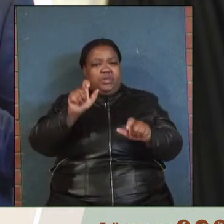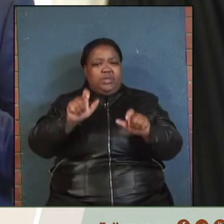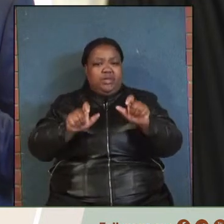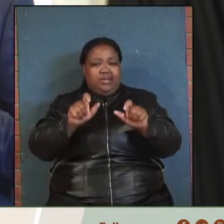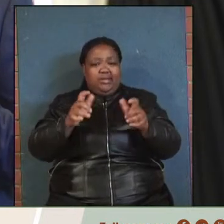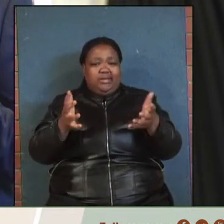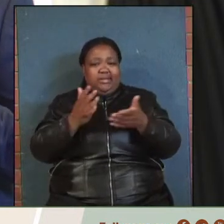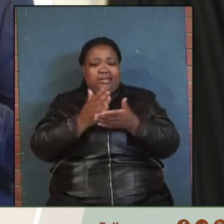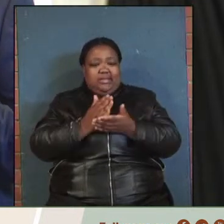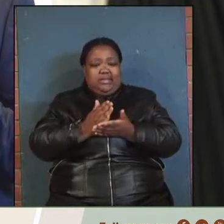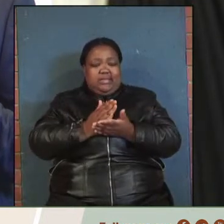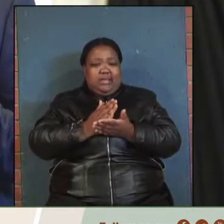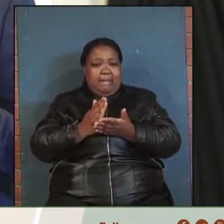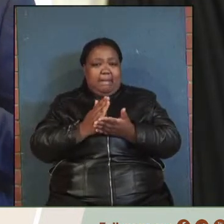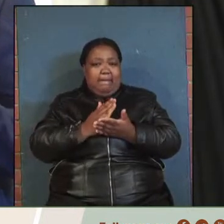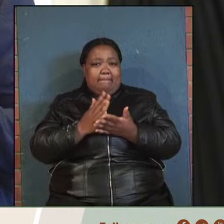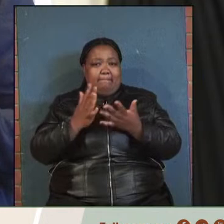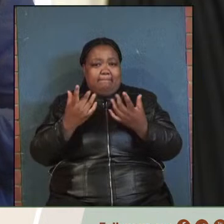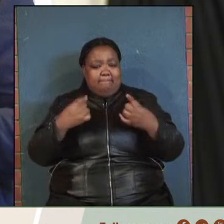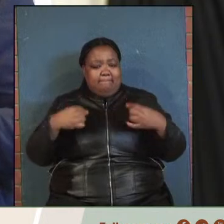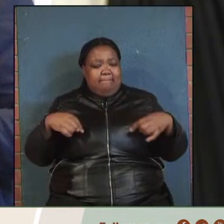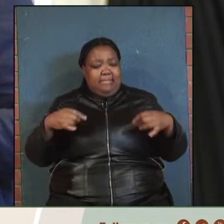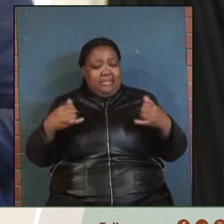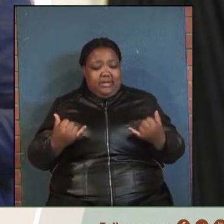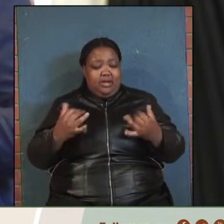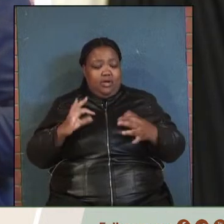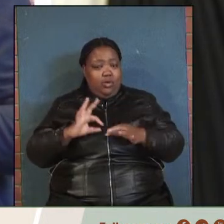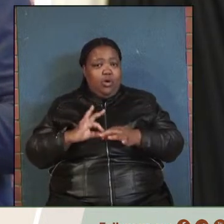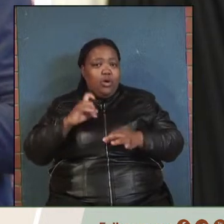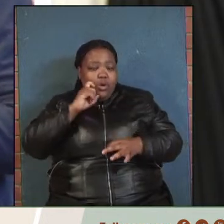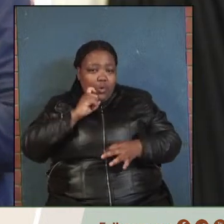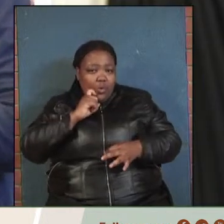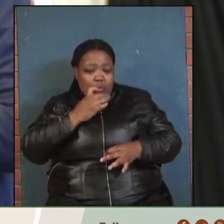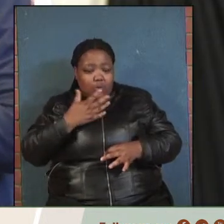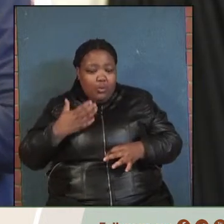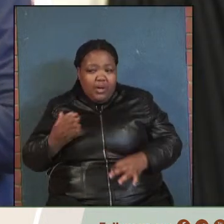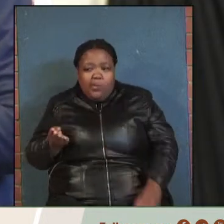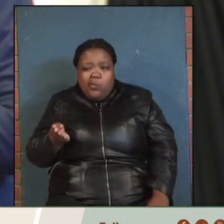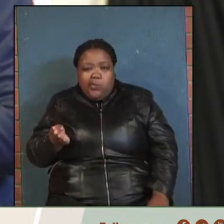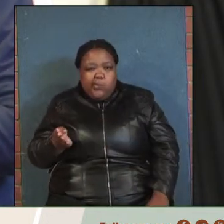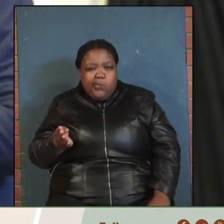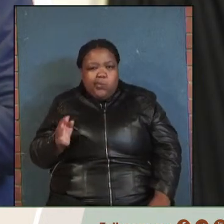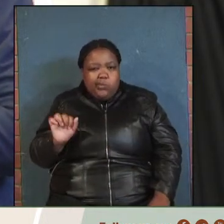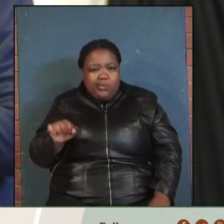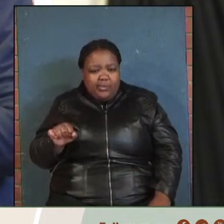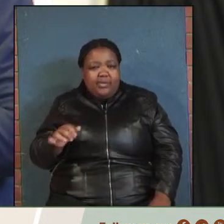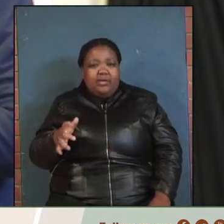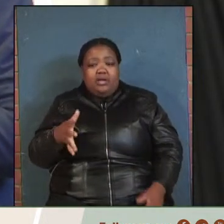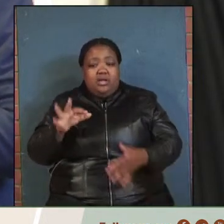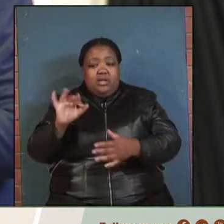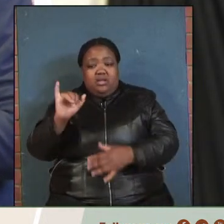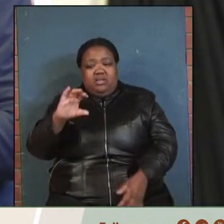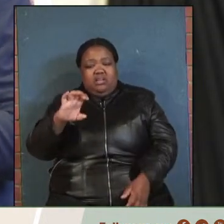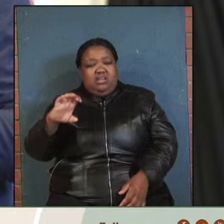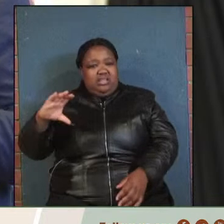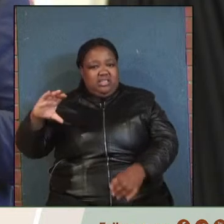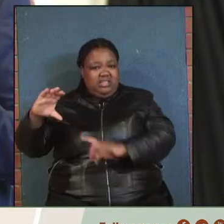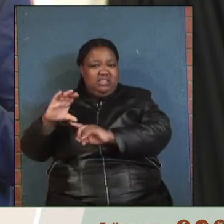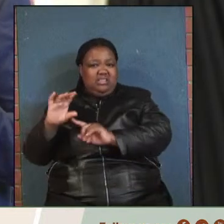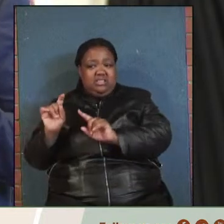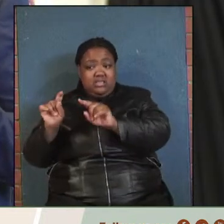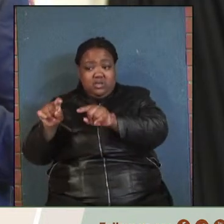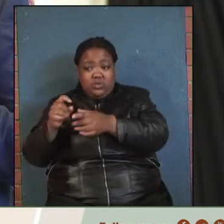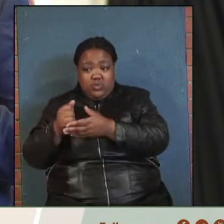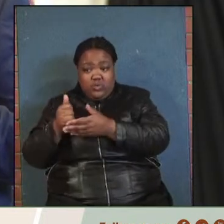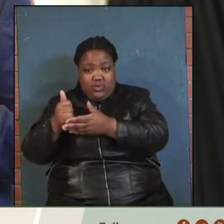some of us are being raised by at home, allowing them the space for the IEC to assist them during